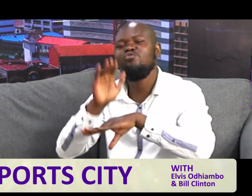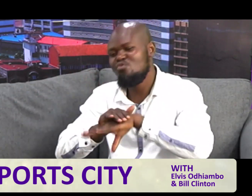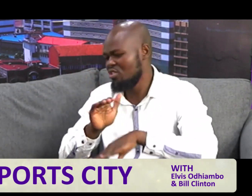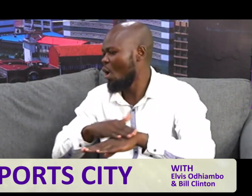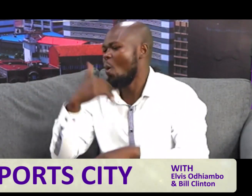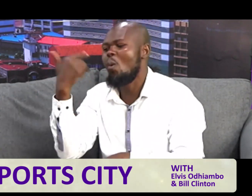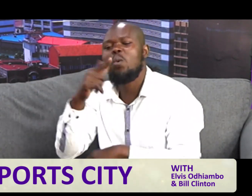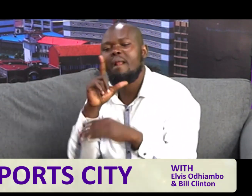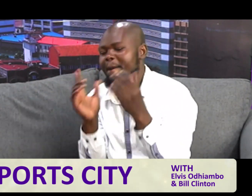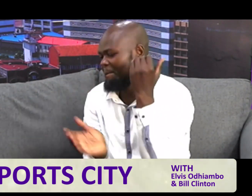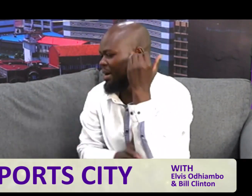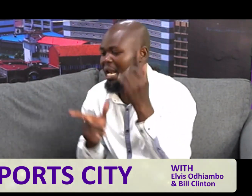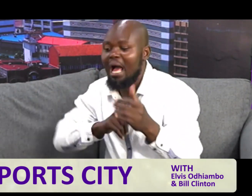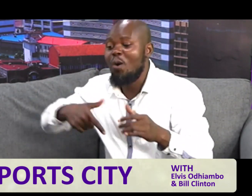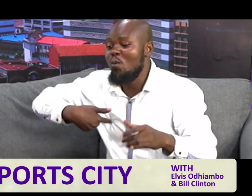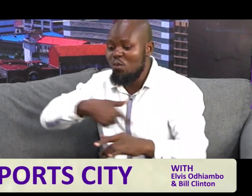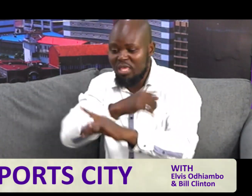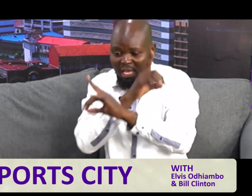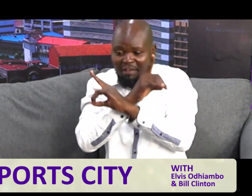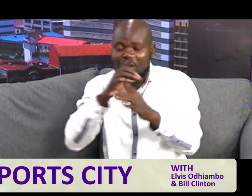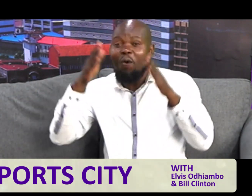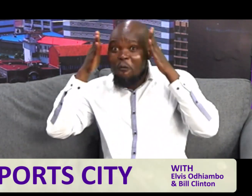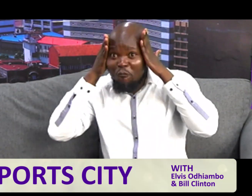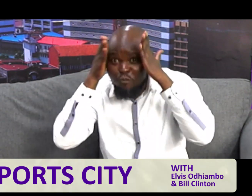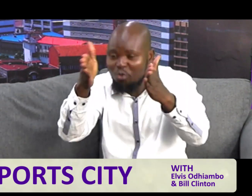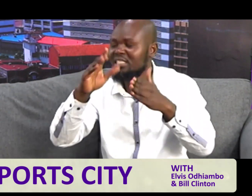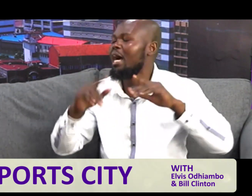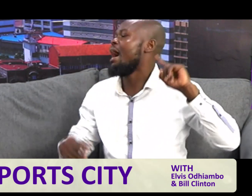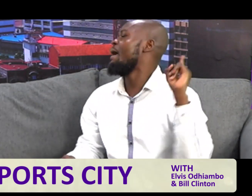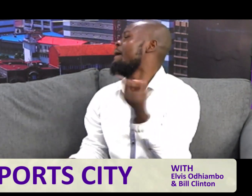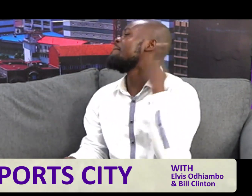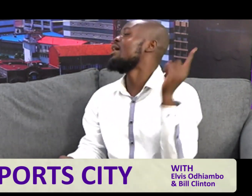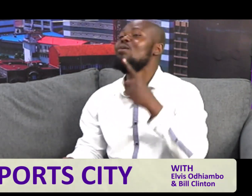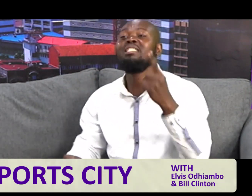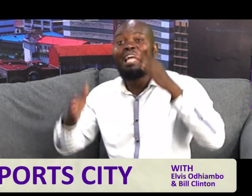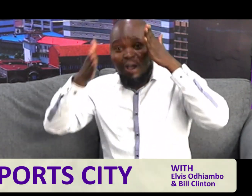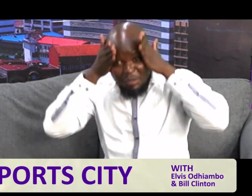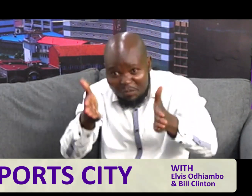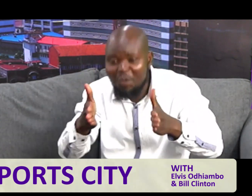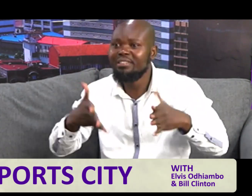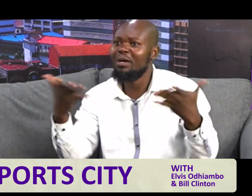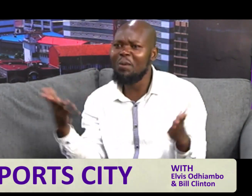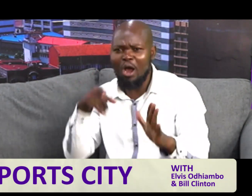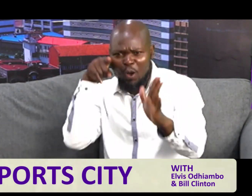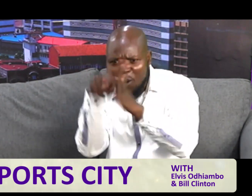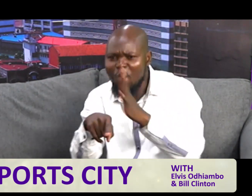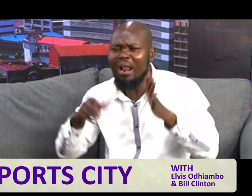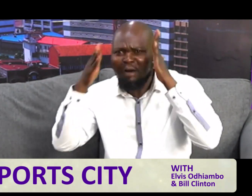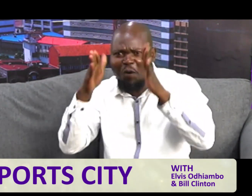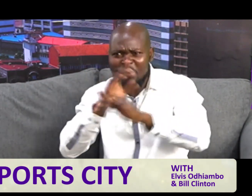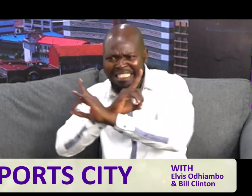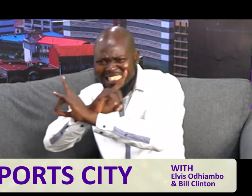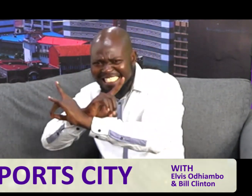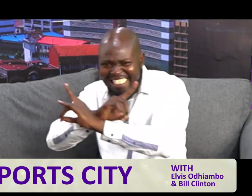I told the way I told you the last time about Lukaku. Right. He was a good defender, but